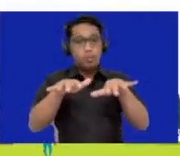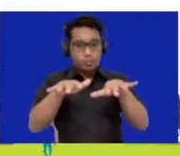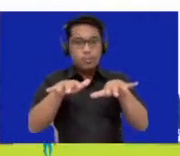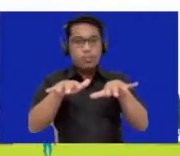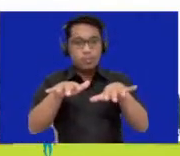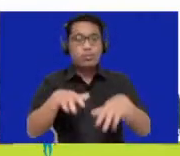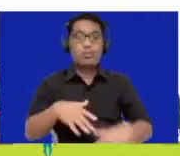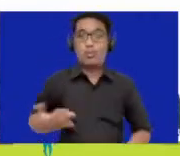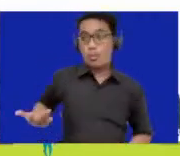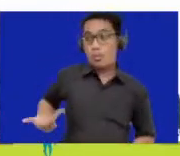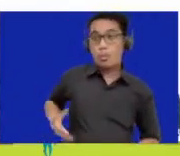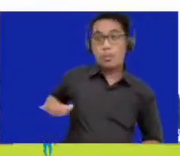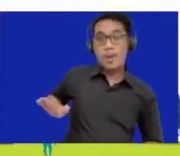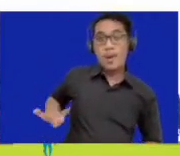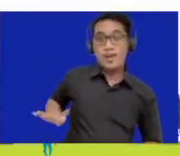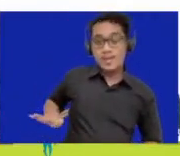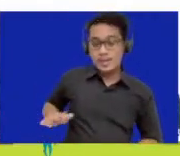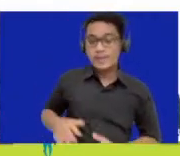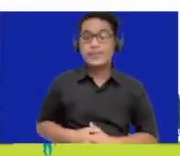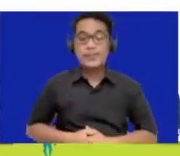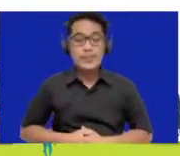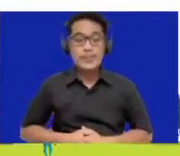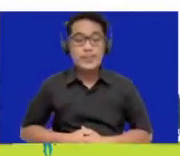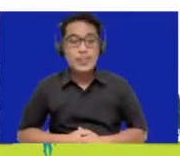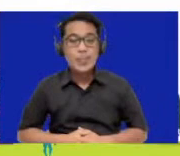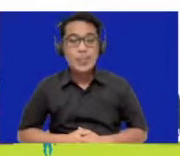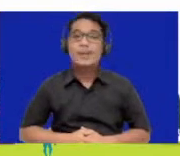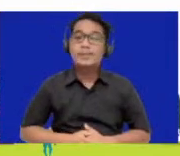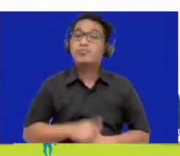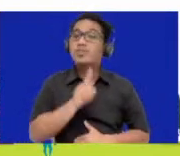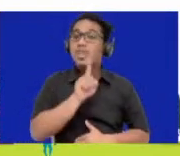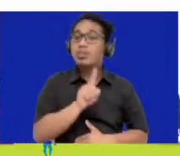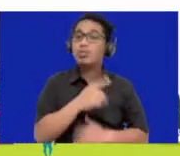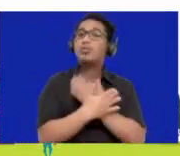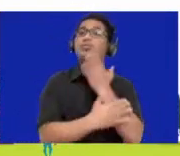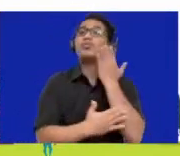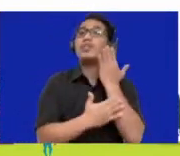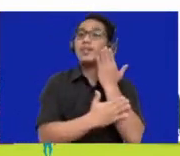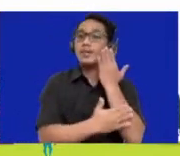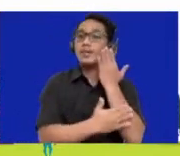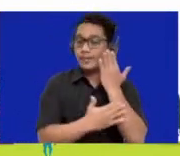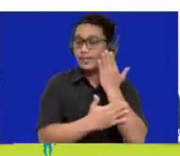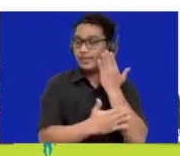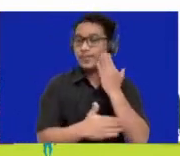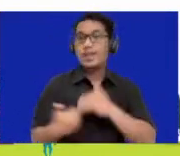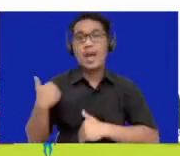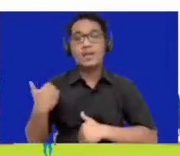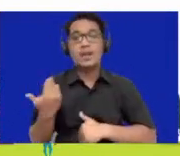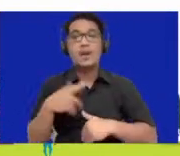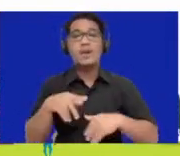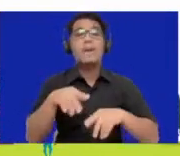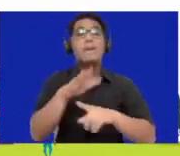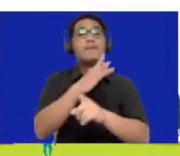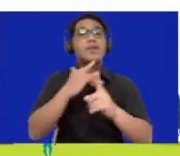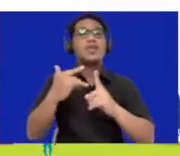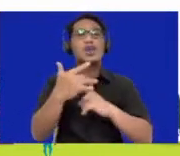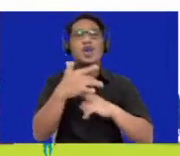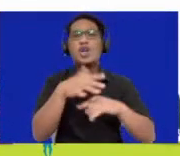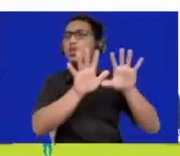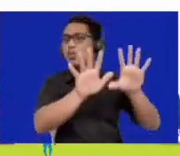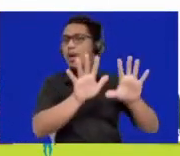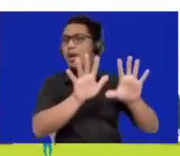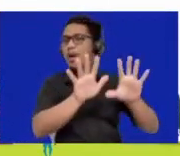densely populated country on the planet, other than for some small city-states like